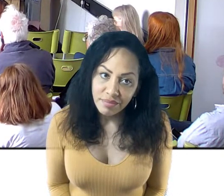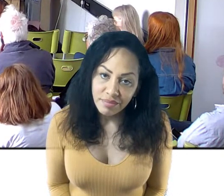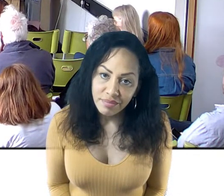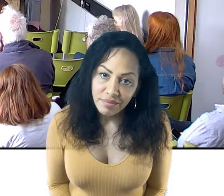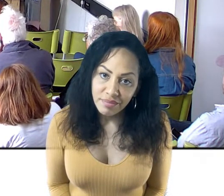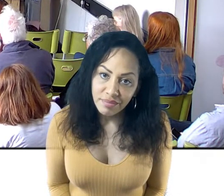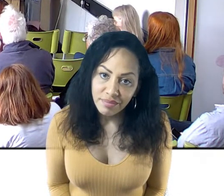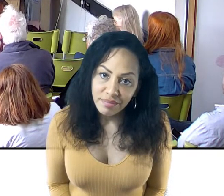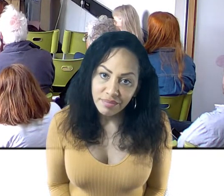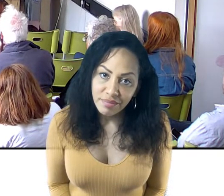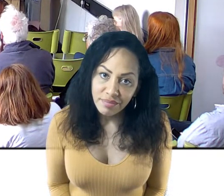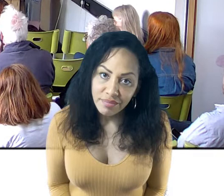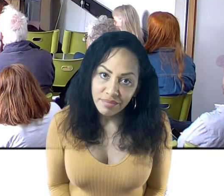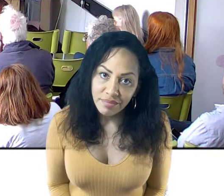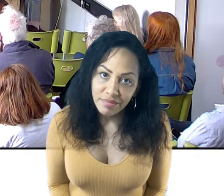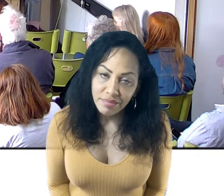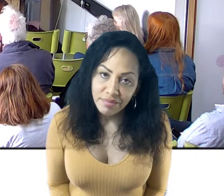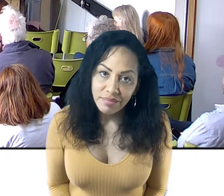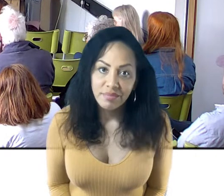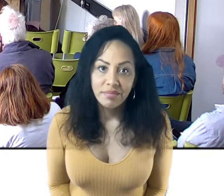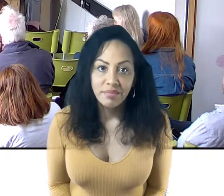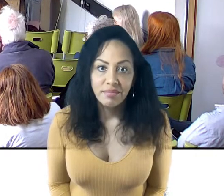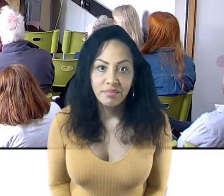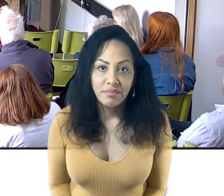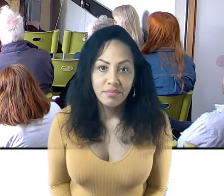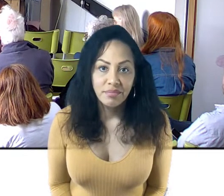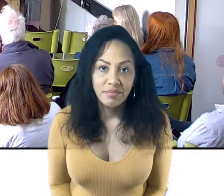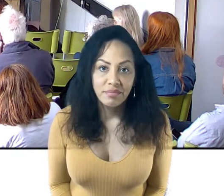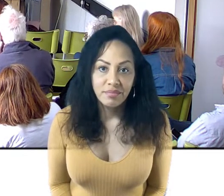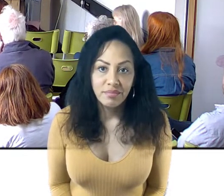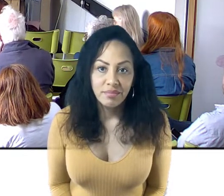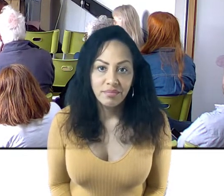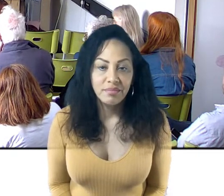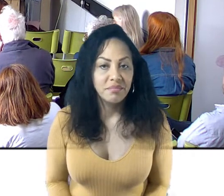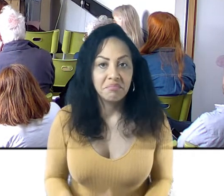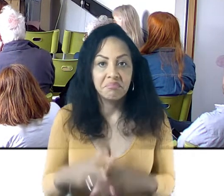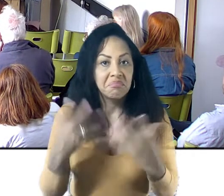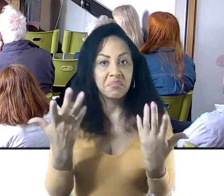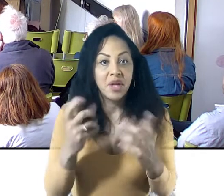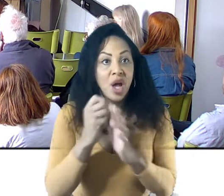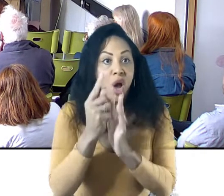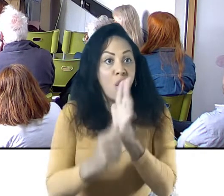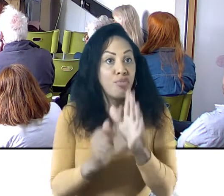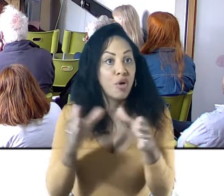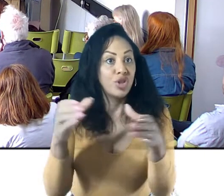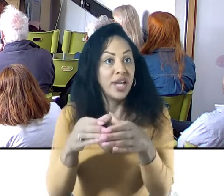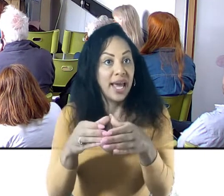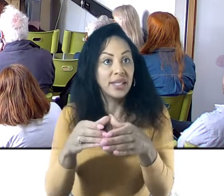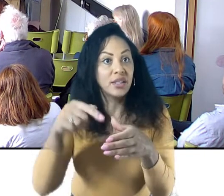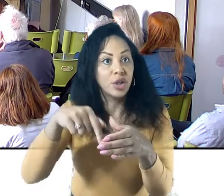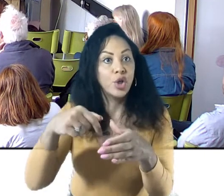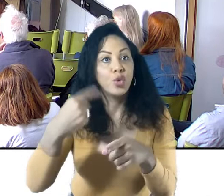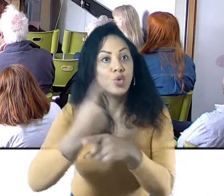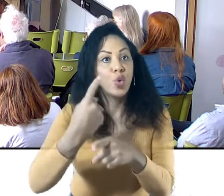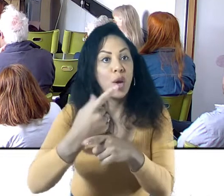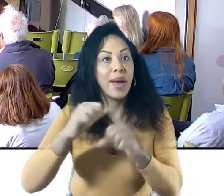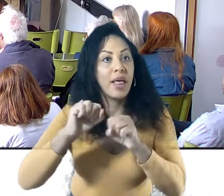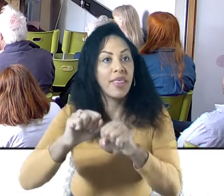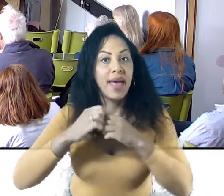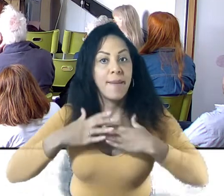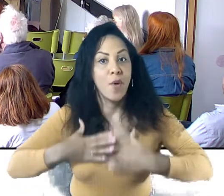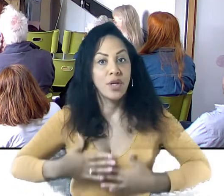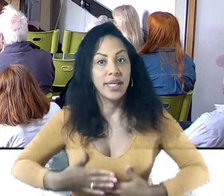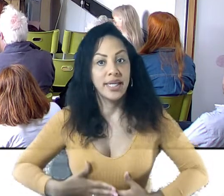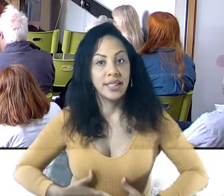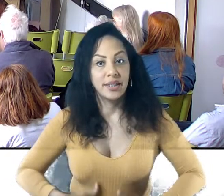open-eyed way of talking to people about their bodies. Right. Yeah. Which